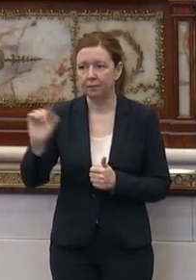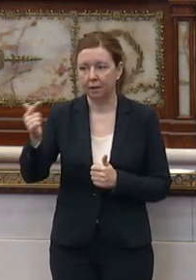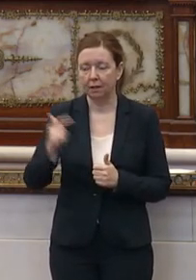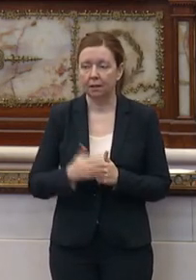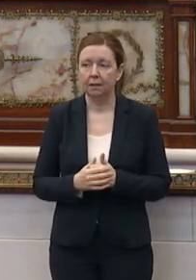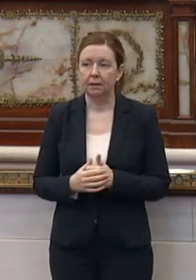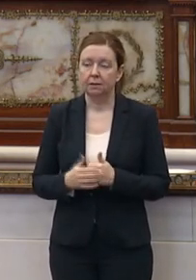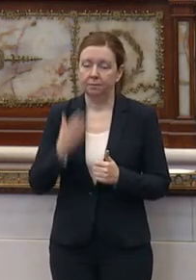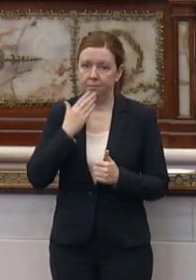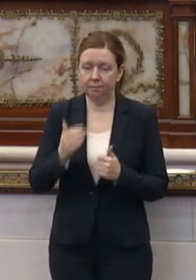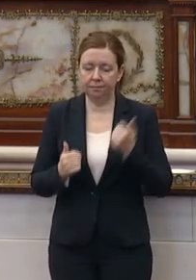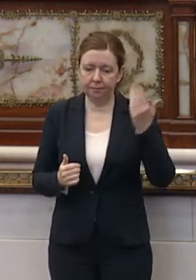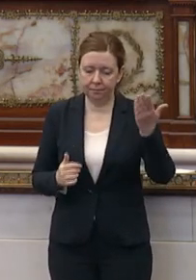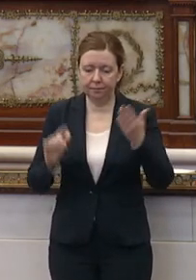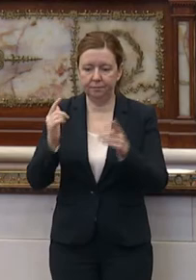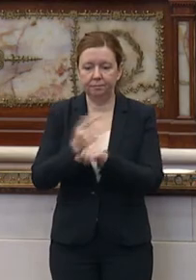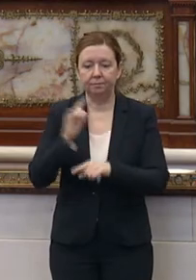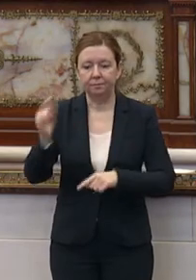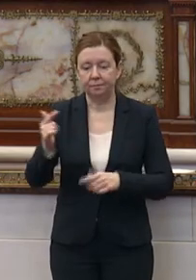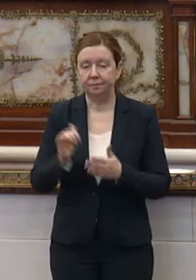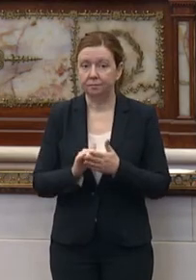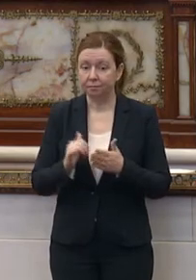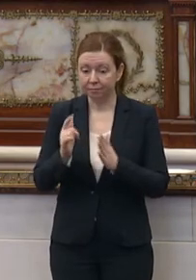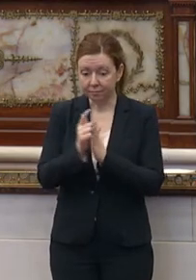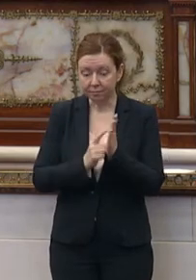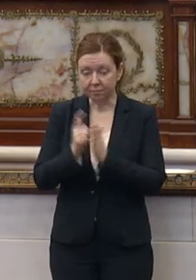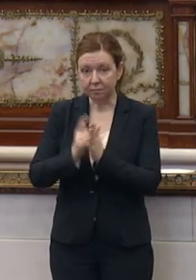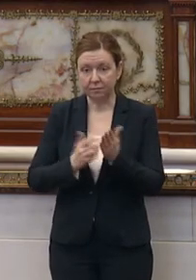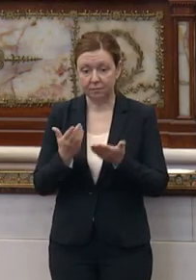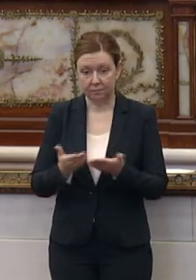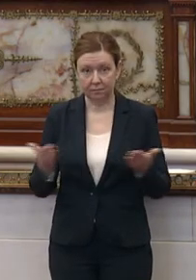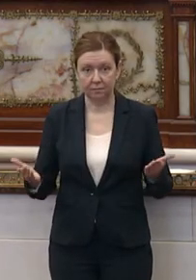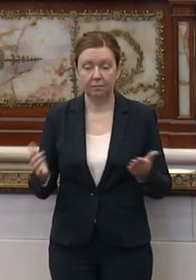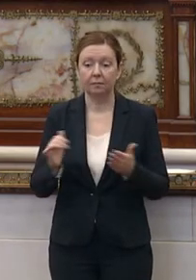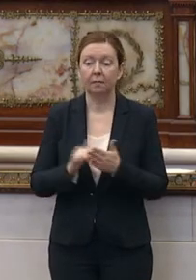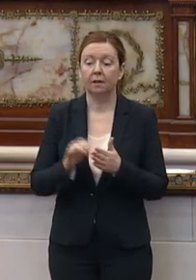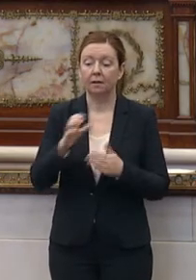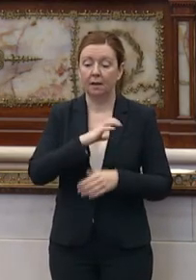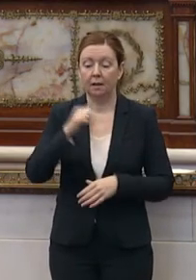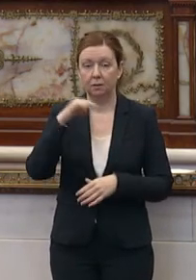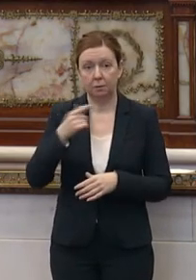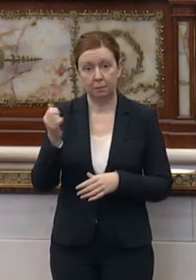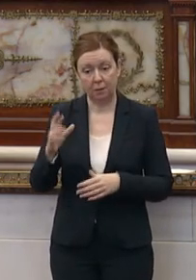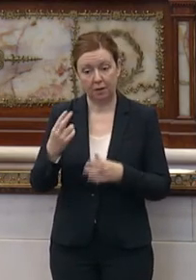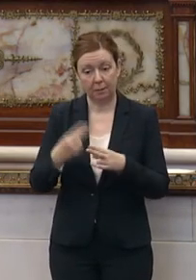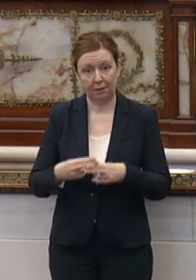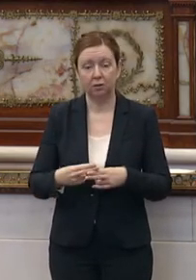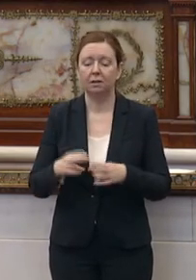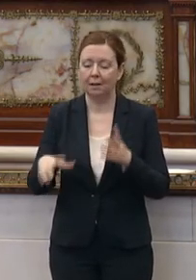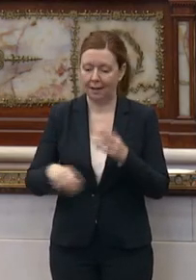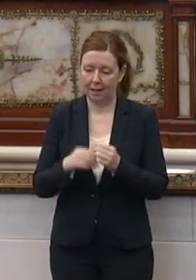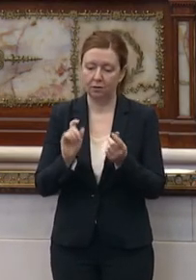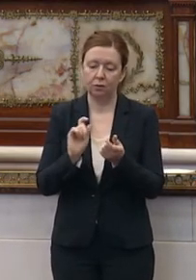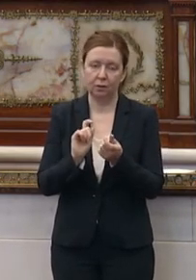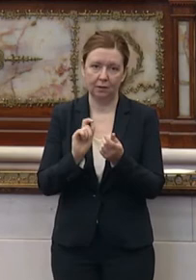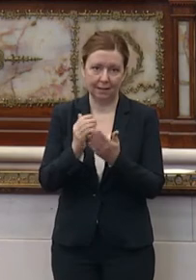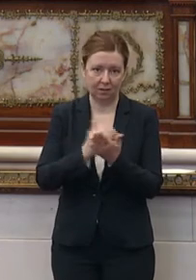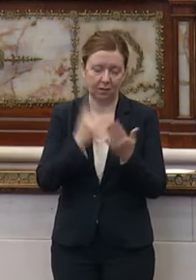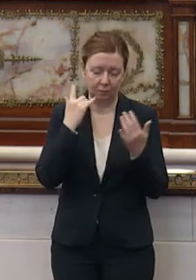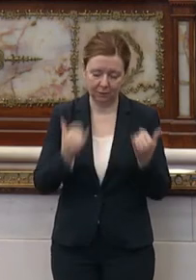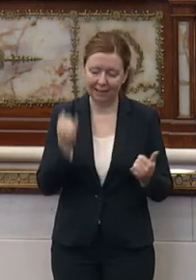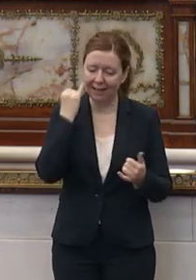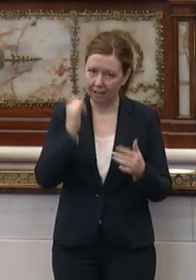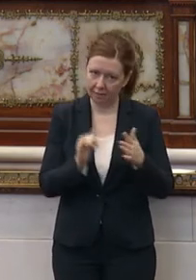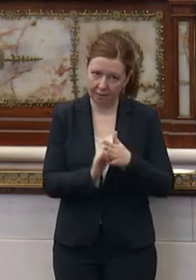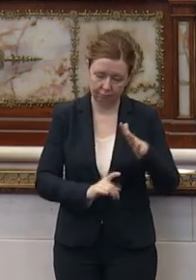Second. Thank you. It's been moved and properly second that the legislative matters stated by Councilwoman Parker may be added to the agenda for today should those matters